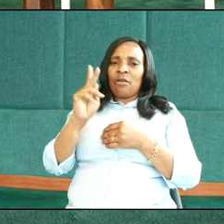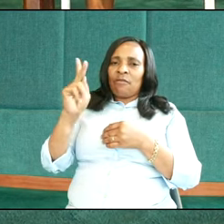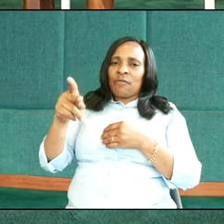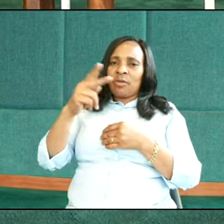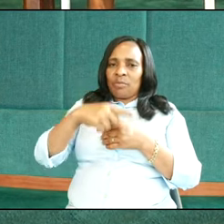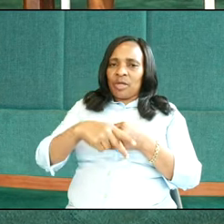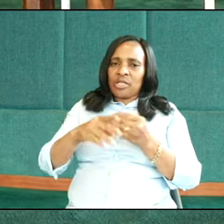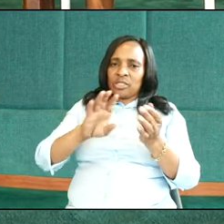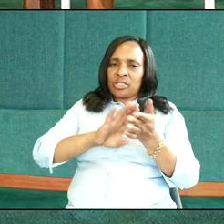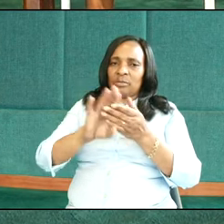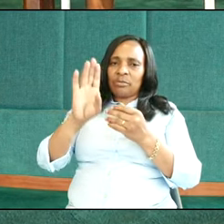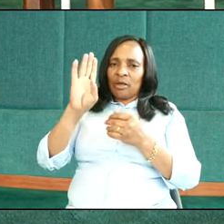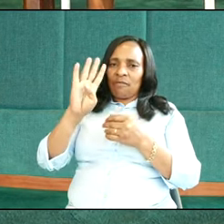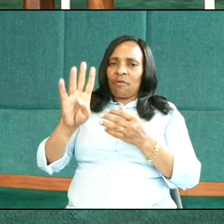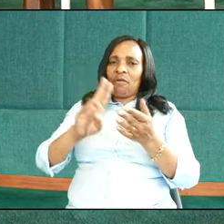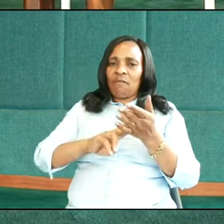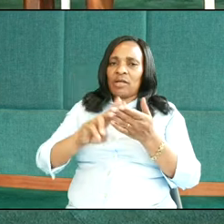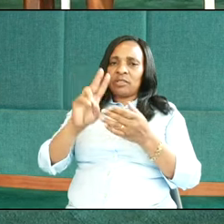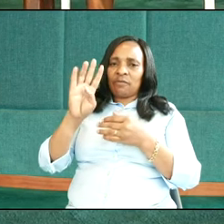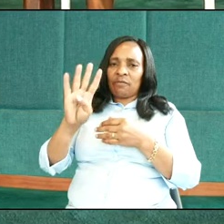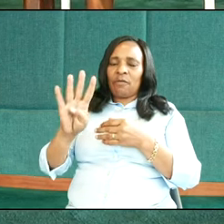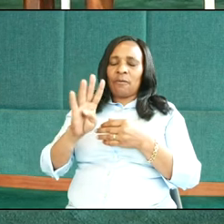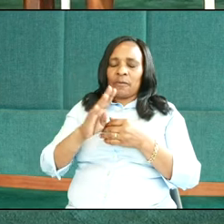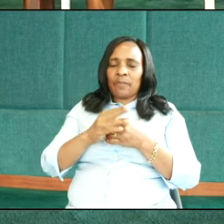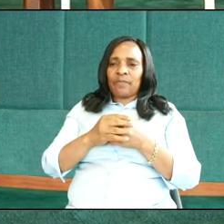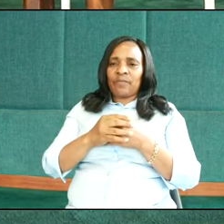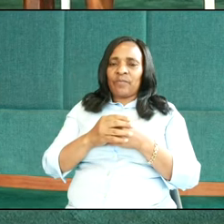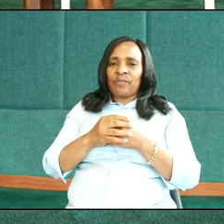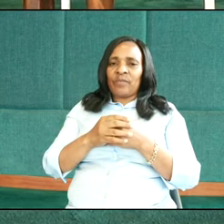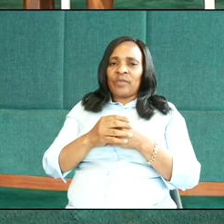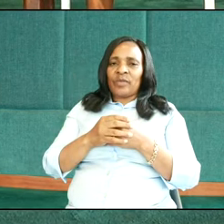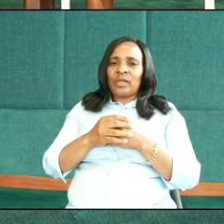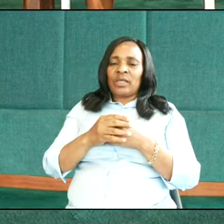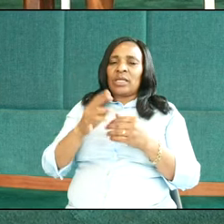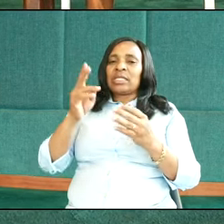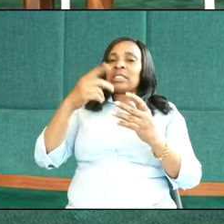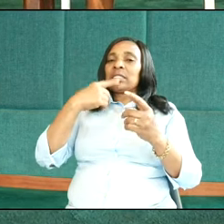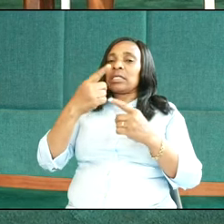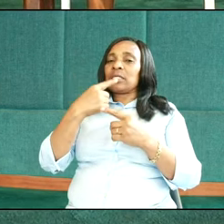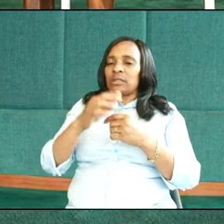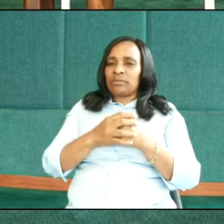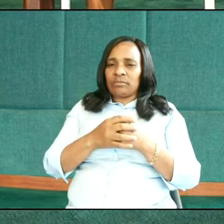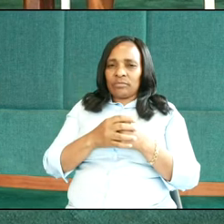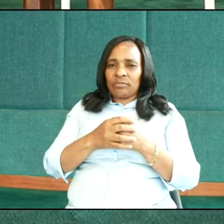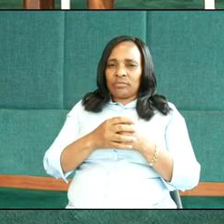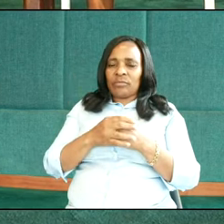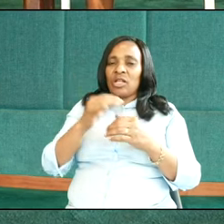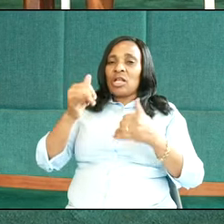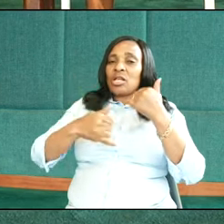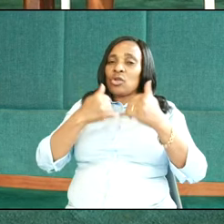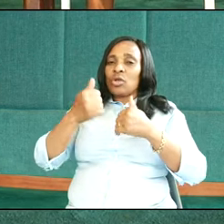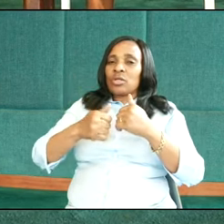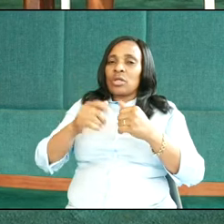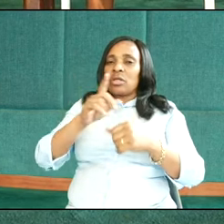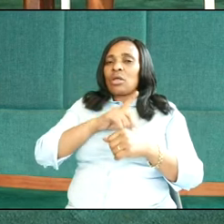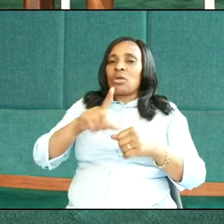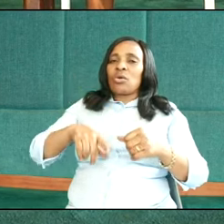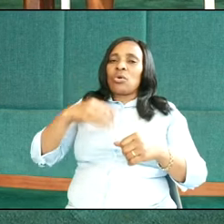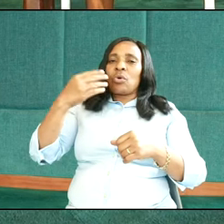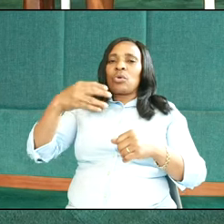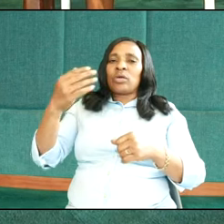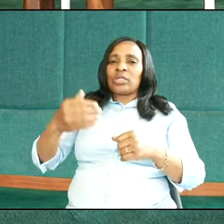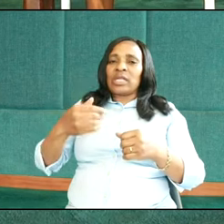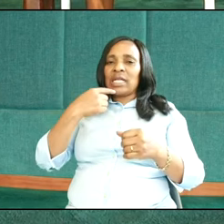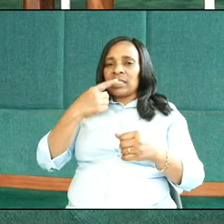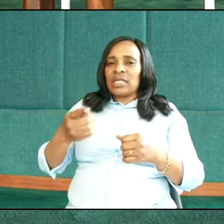Philippians chapter 4 from verse 4. Mm-hmm. And it says, rejoice in the Lord always. I will